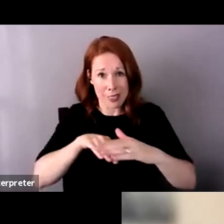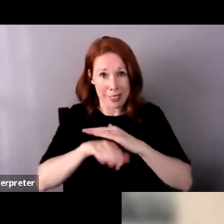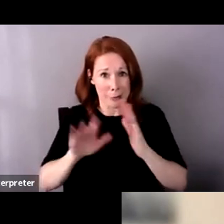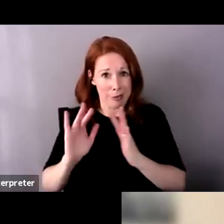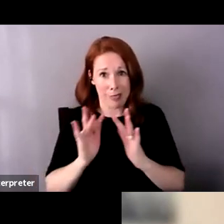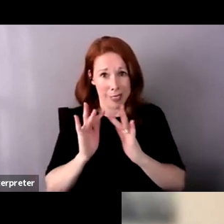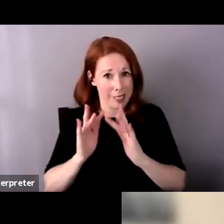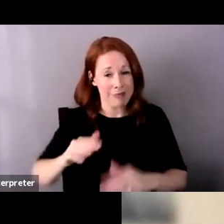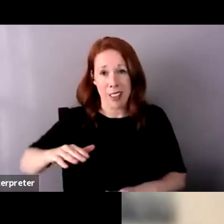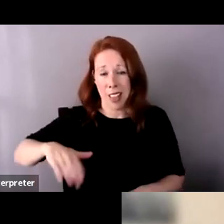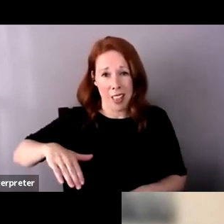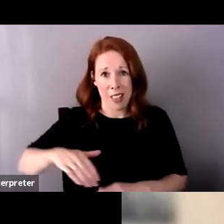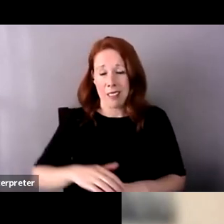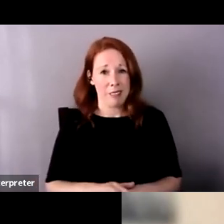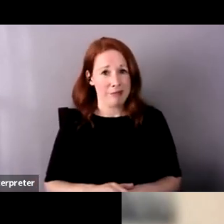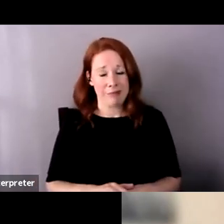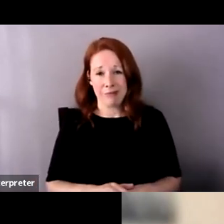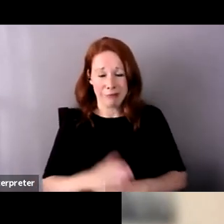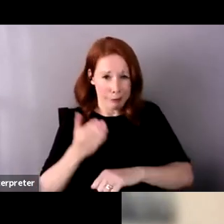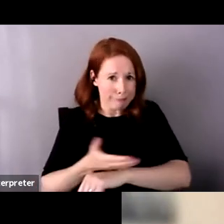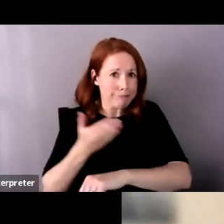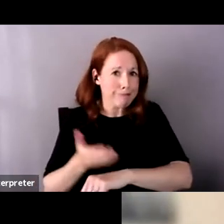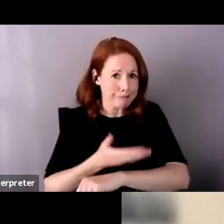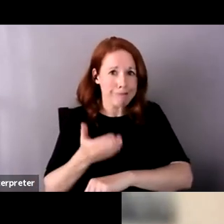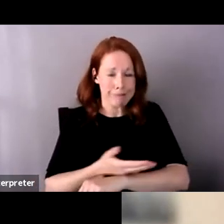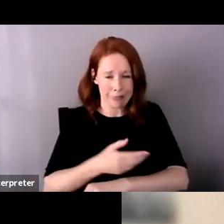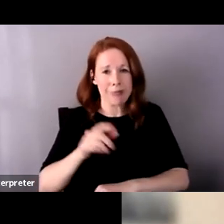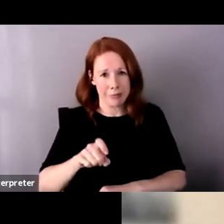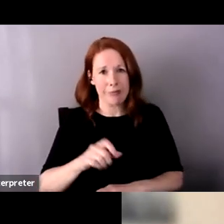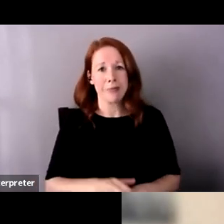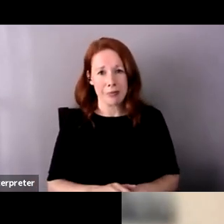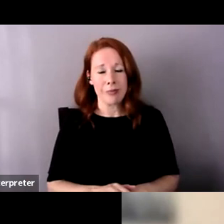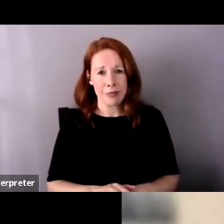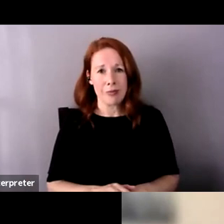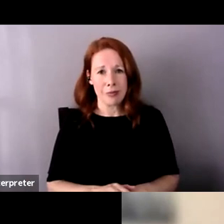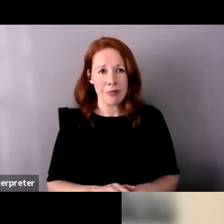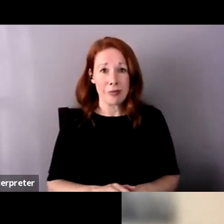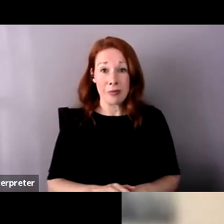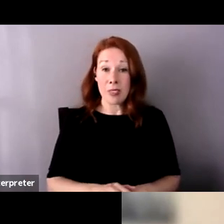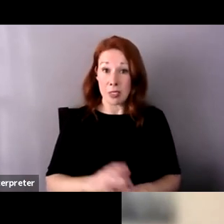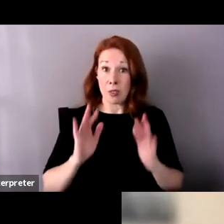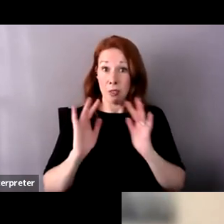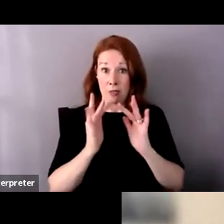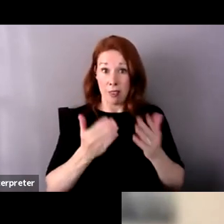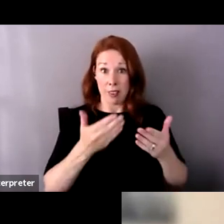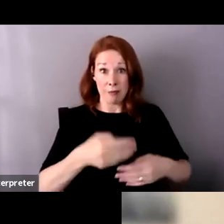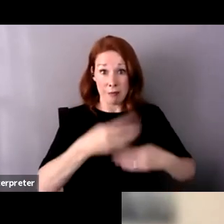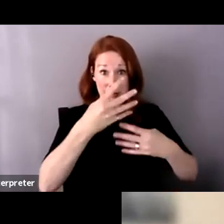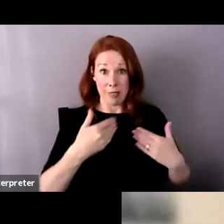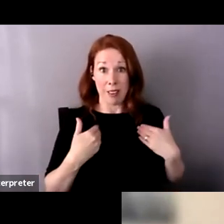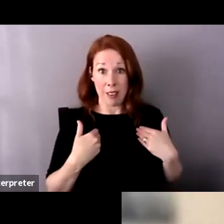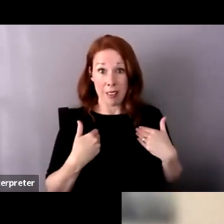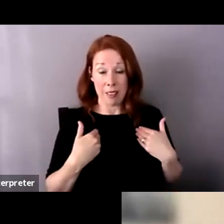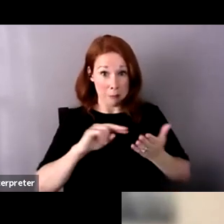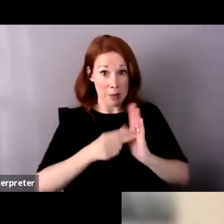that. And that there is more that we could do. Just because it's available online doesn't automatically mean